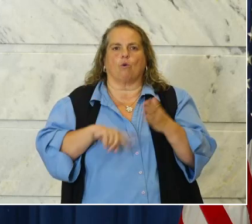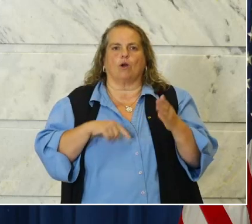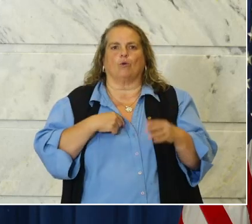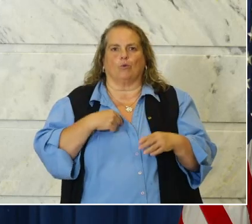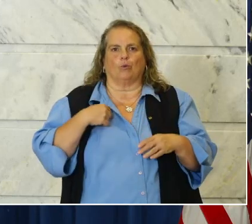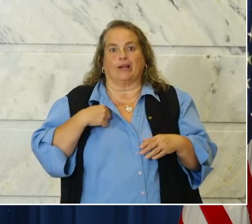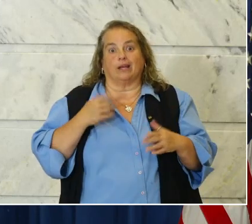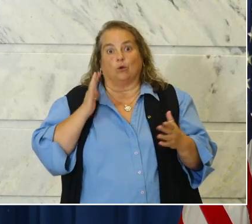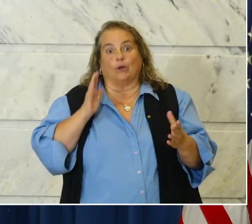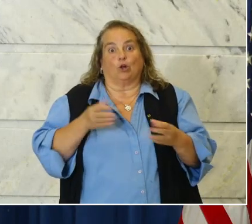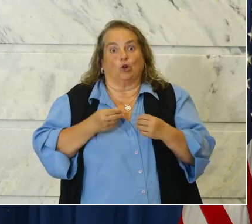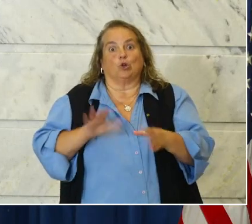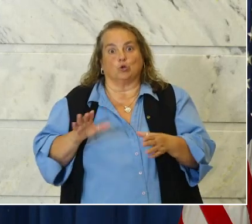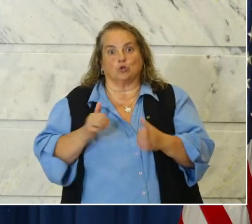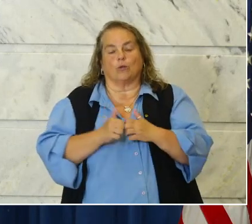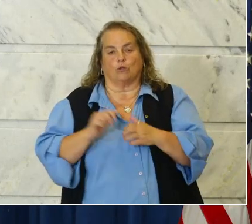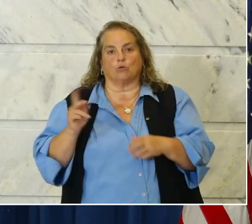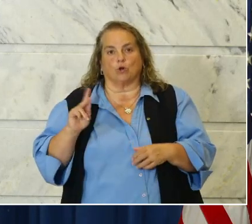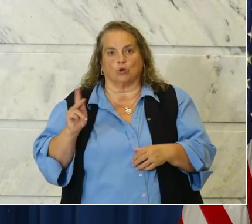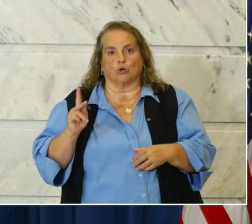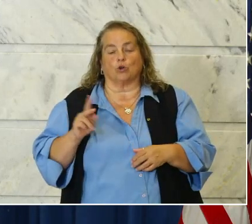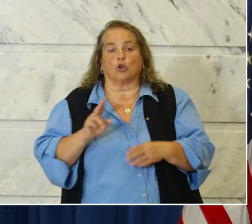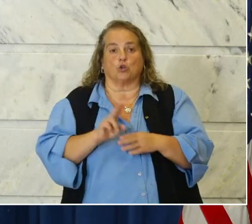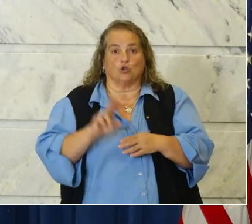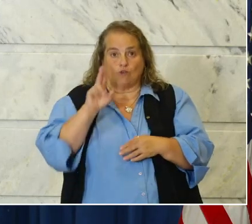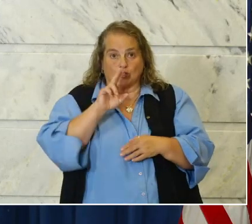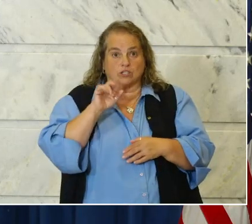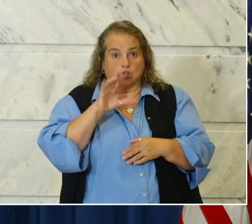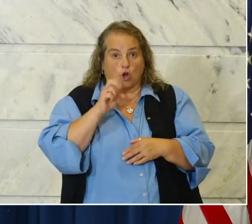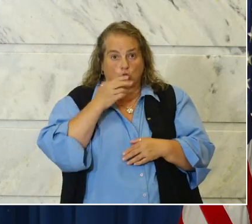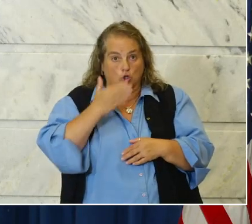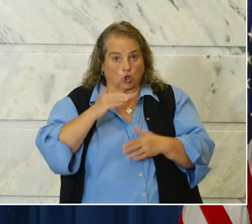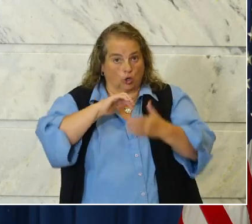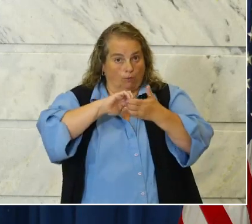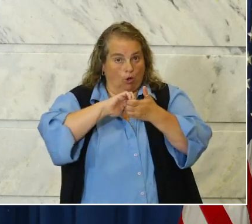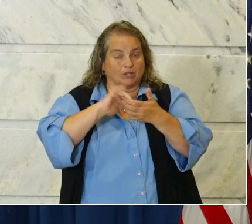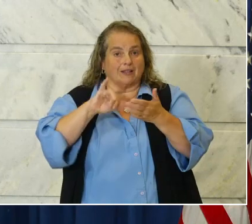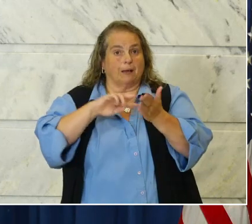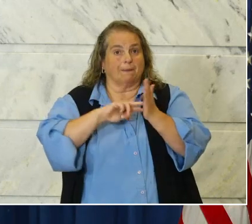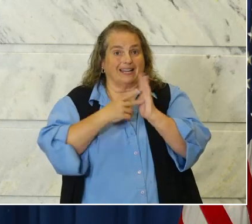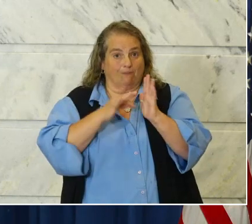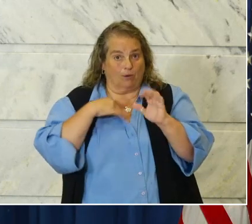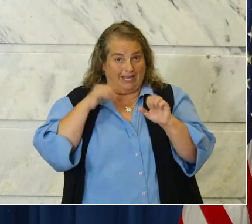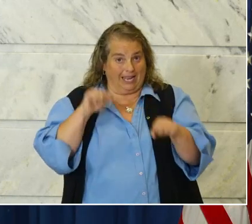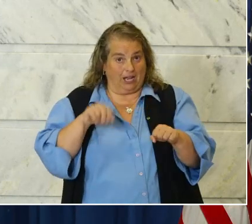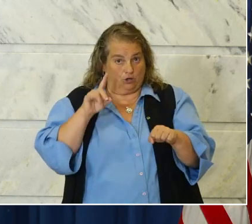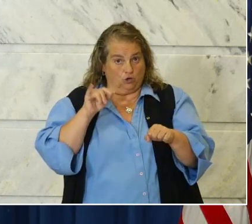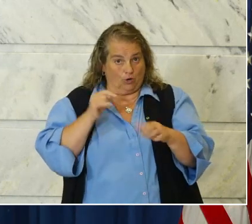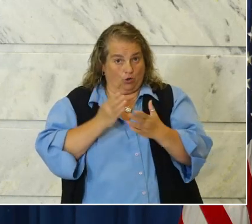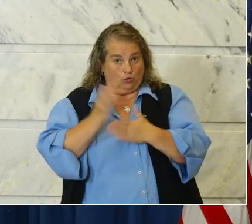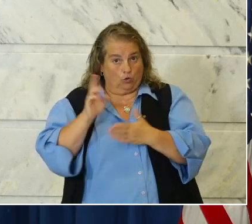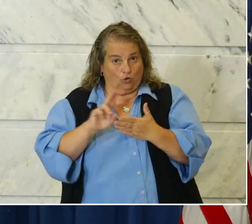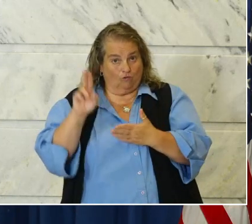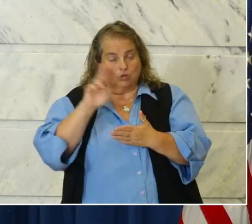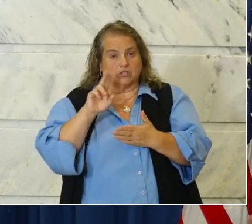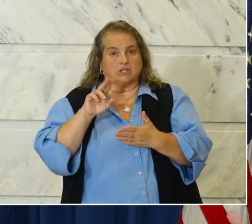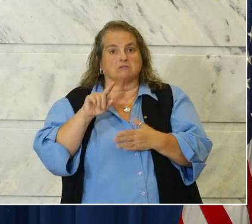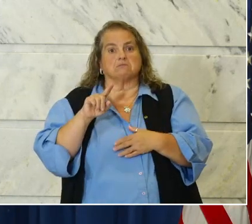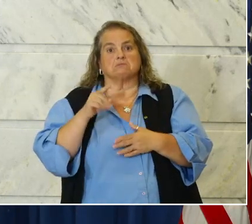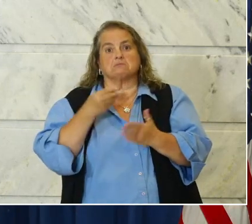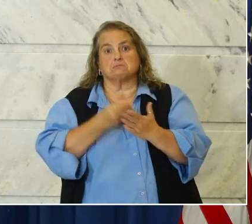otherwise going to lose. Our universities are good partners. It means if we can do it that way, our dollars will also